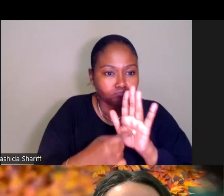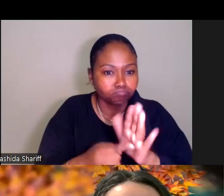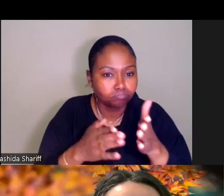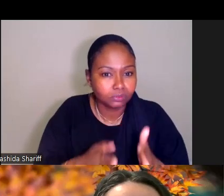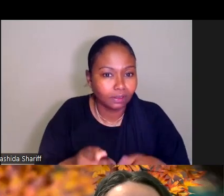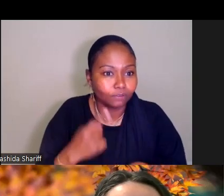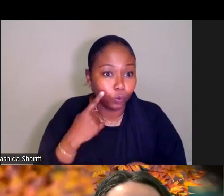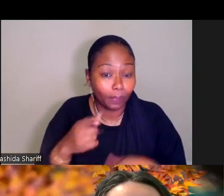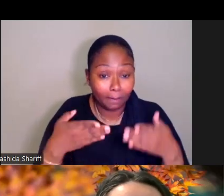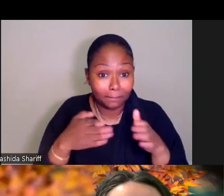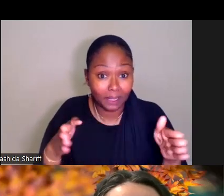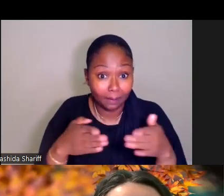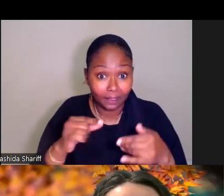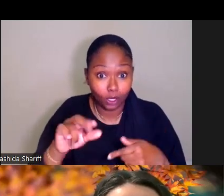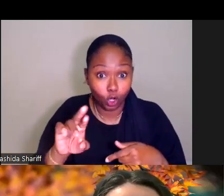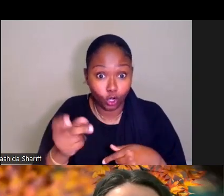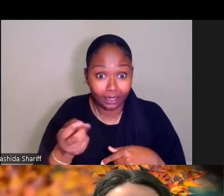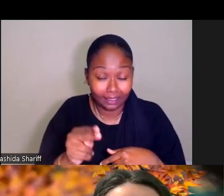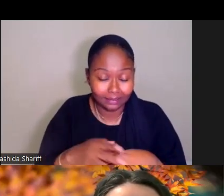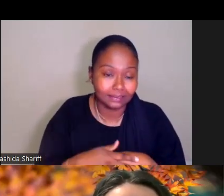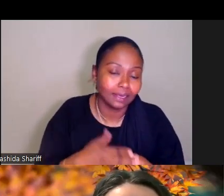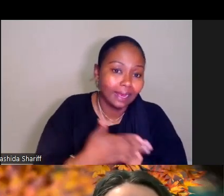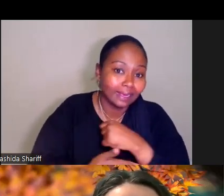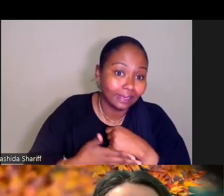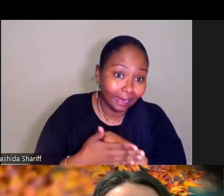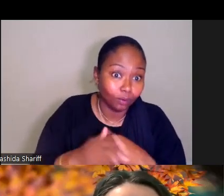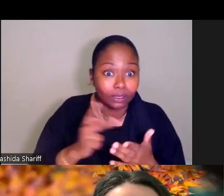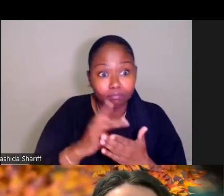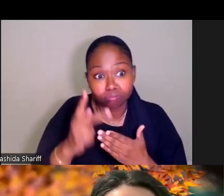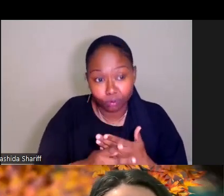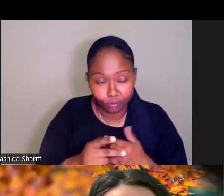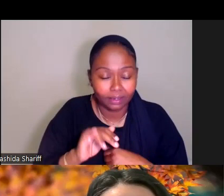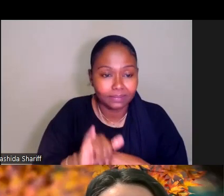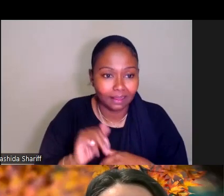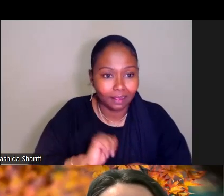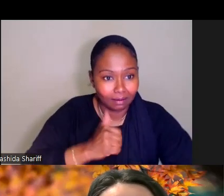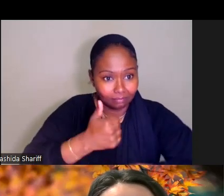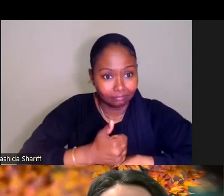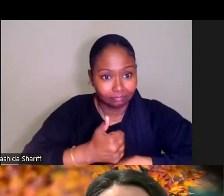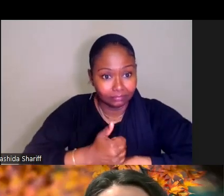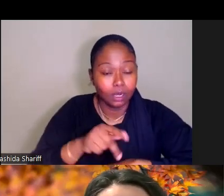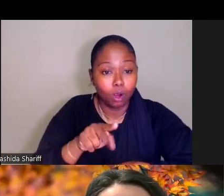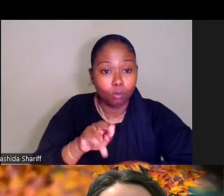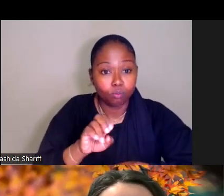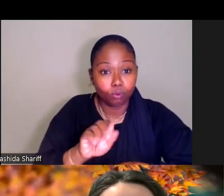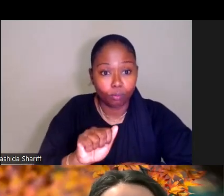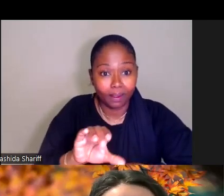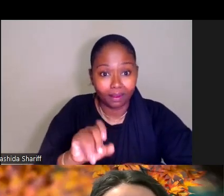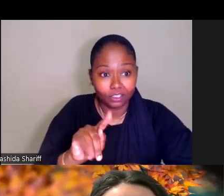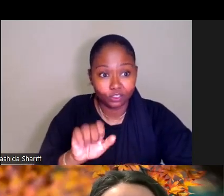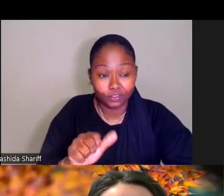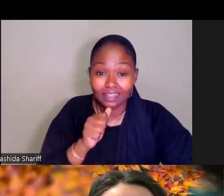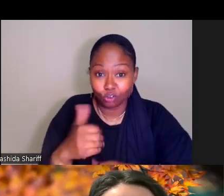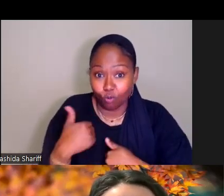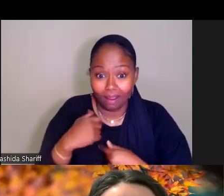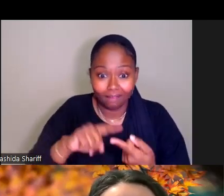public guardians are county programs that administer probate conservatorships if friends and family are unable and willing